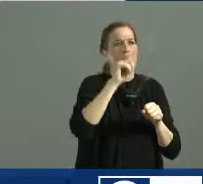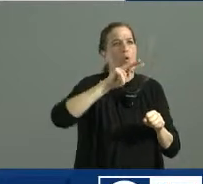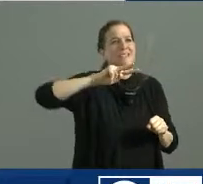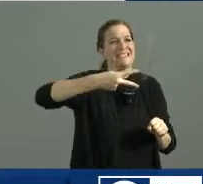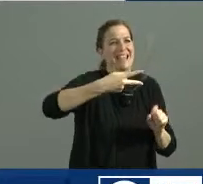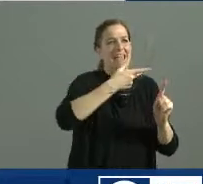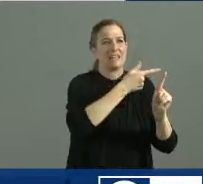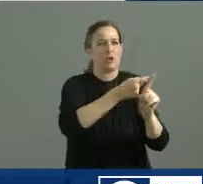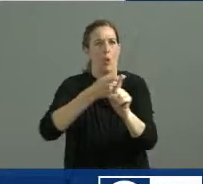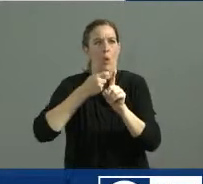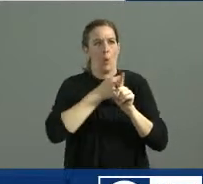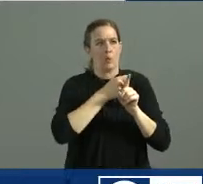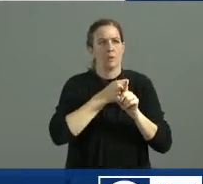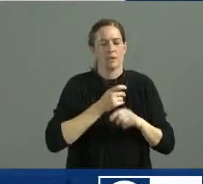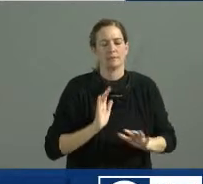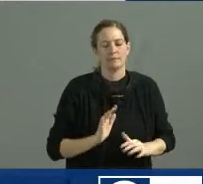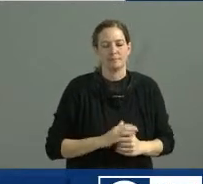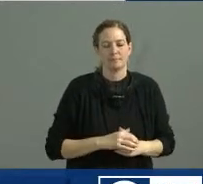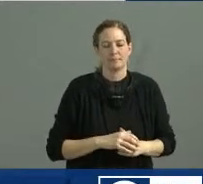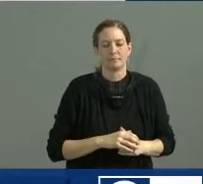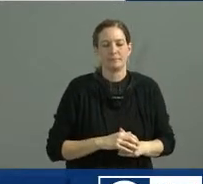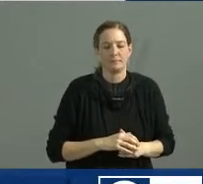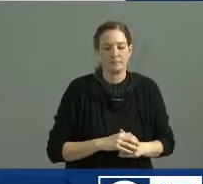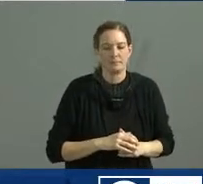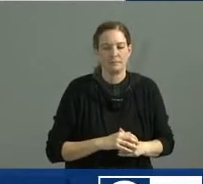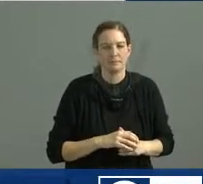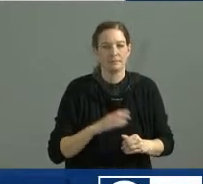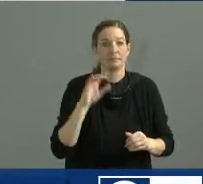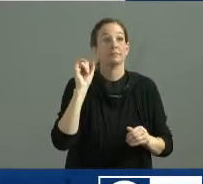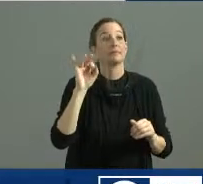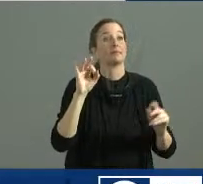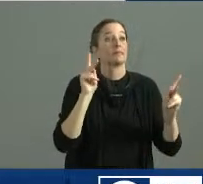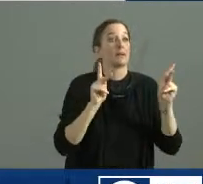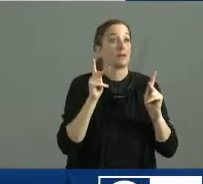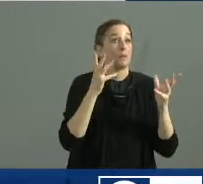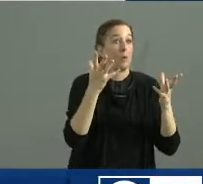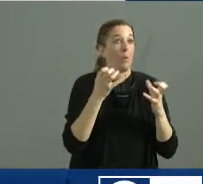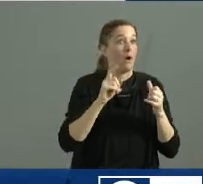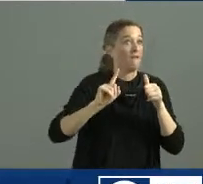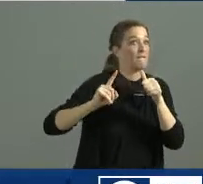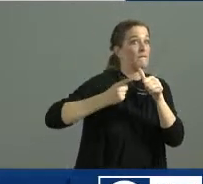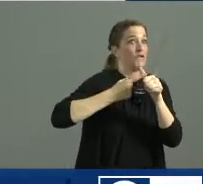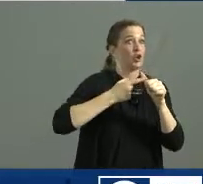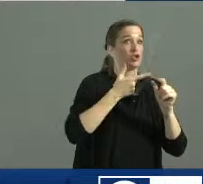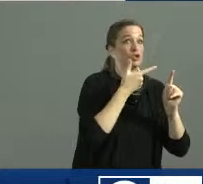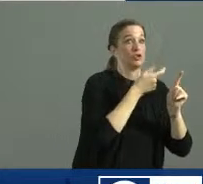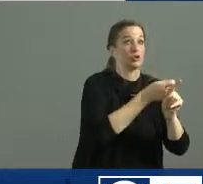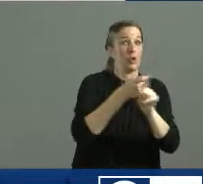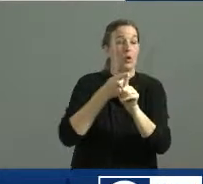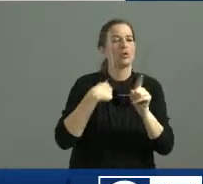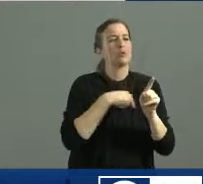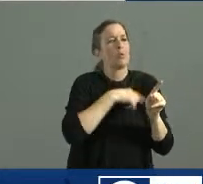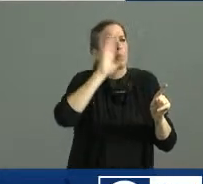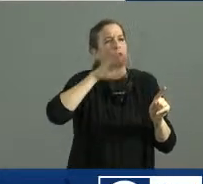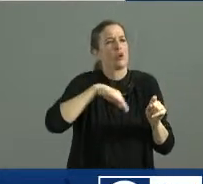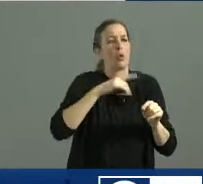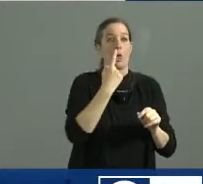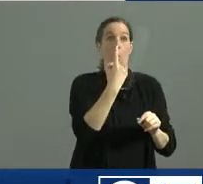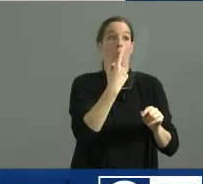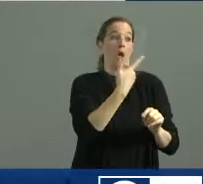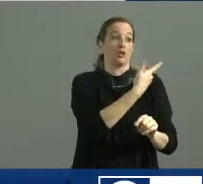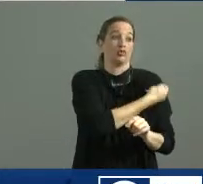back. Just given that if people want that first dose, we still know that that provides some level of protection. It's not